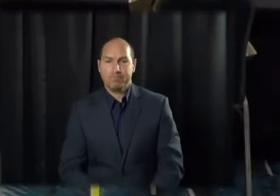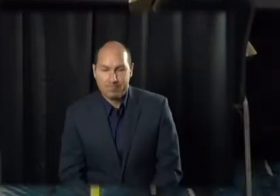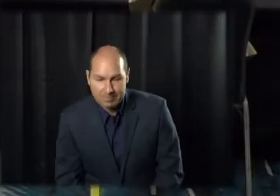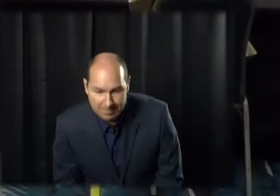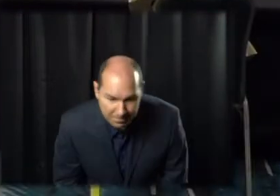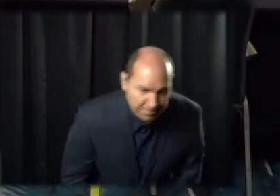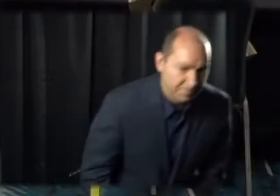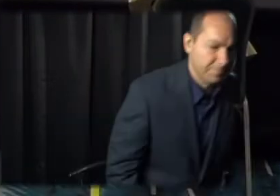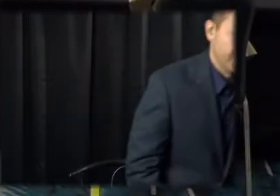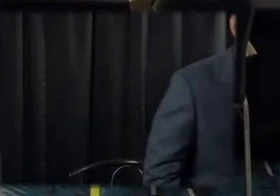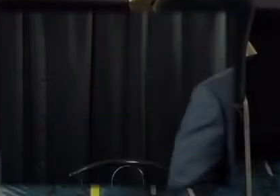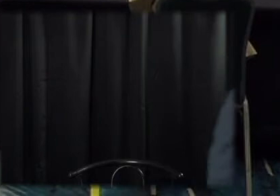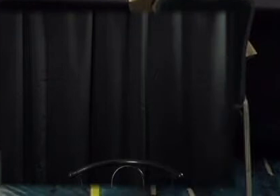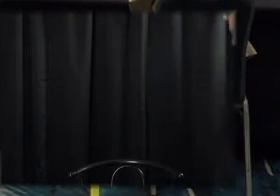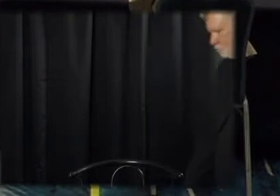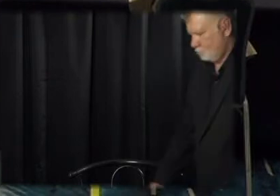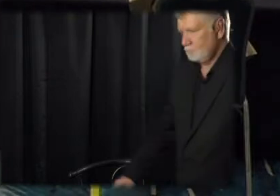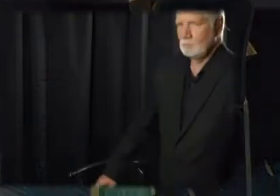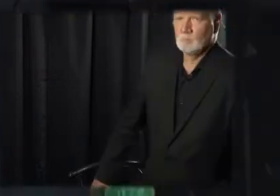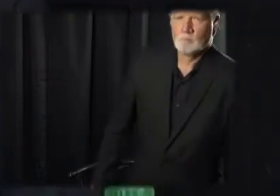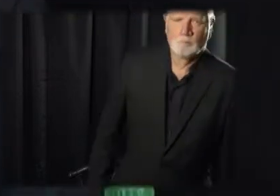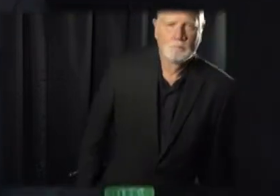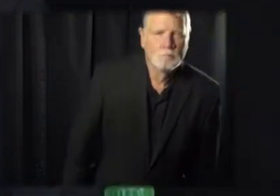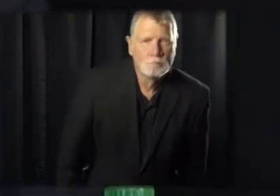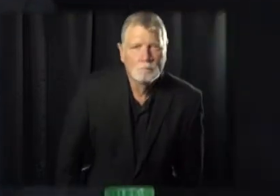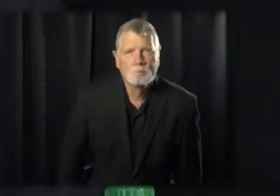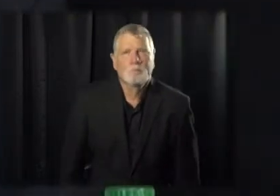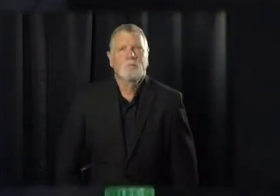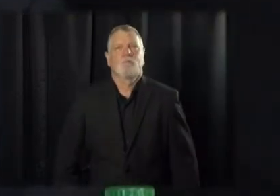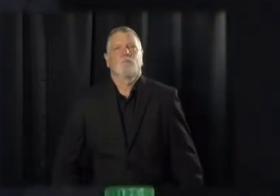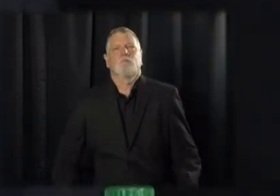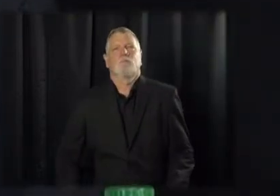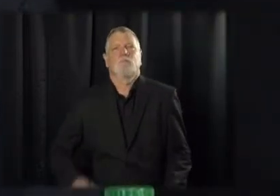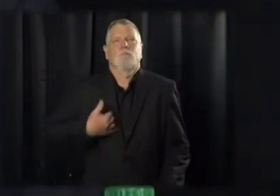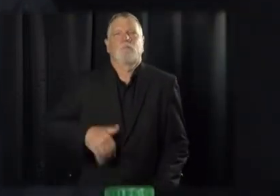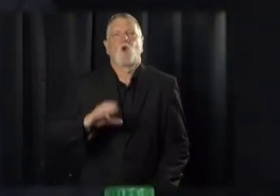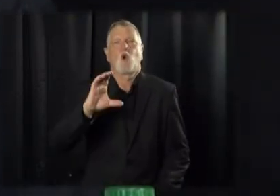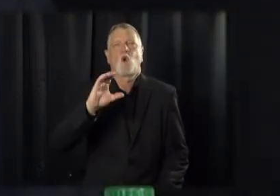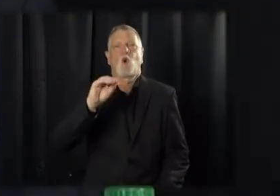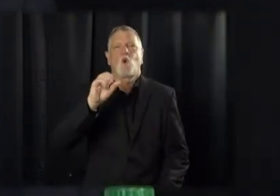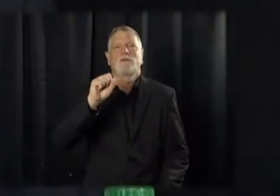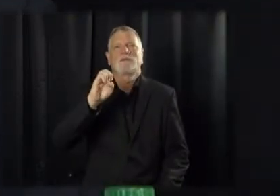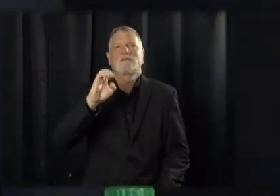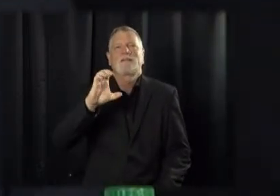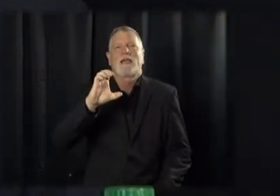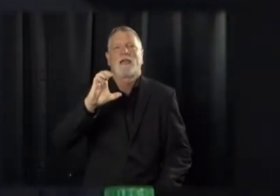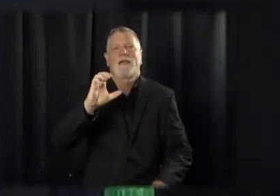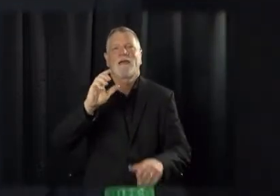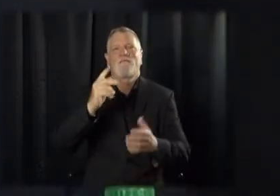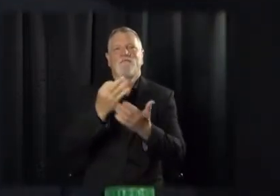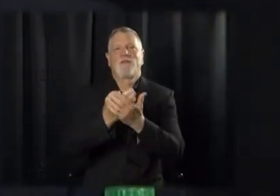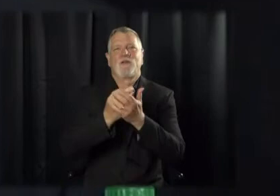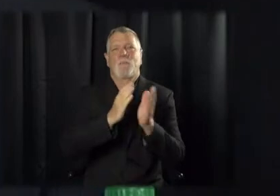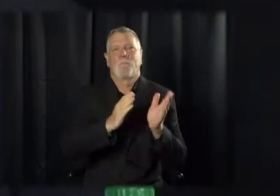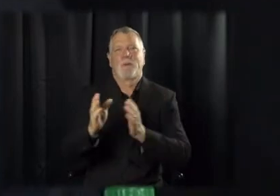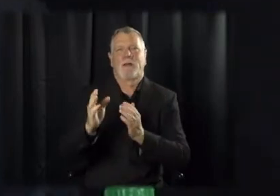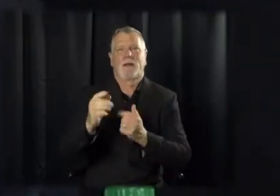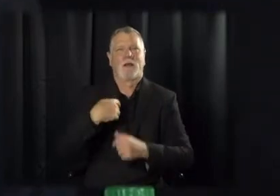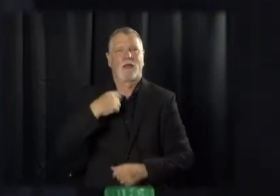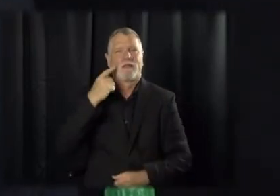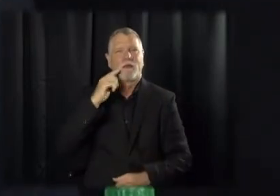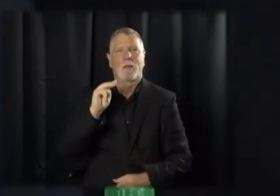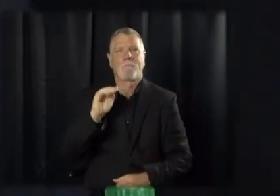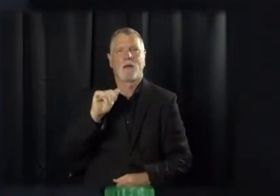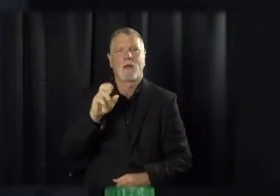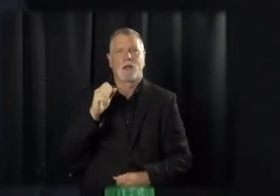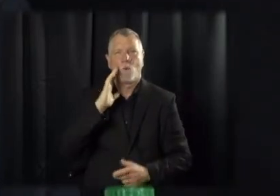plan is the Kosak Fiscal Plan, and I believe Maria Lopez will be again presenting. Thank you,